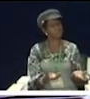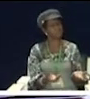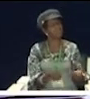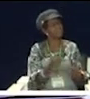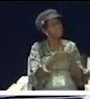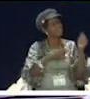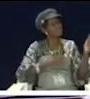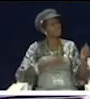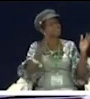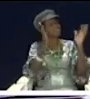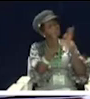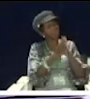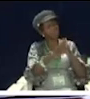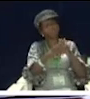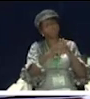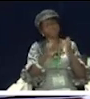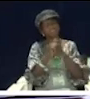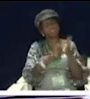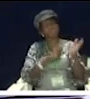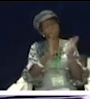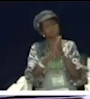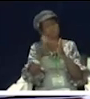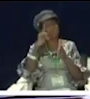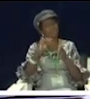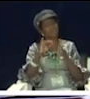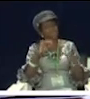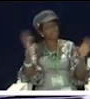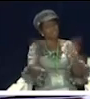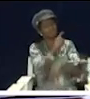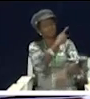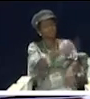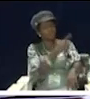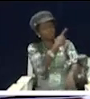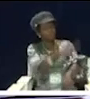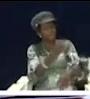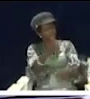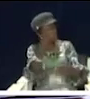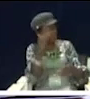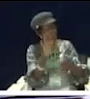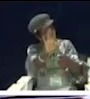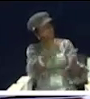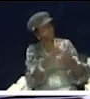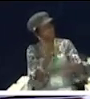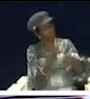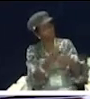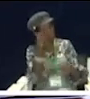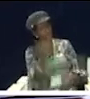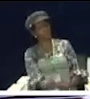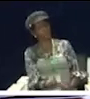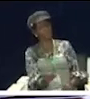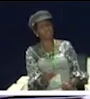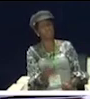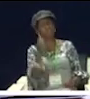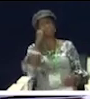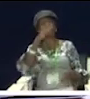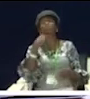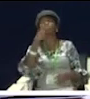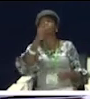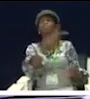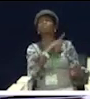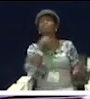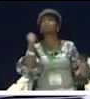"Everybody had prayed for had become pregnant. What's your own case?" And the woman told the